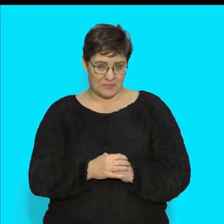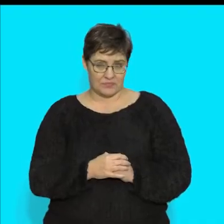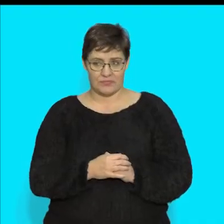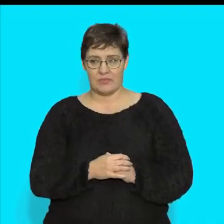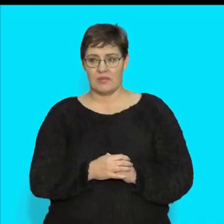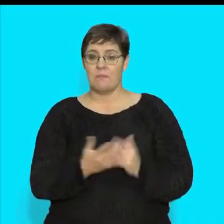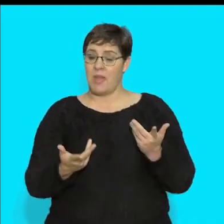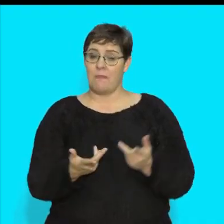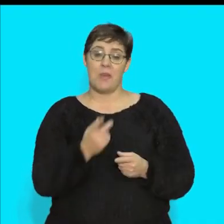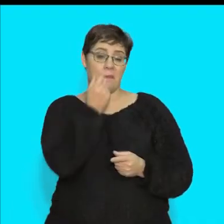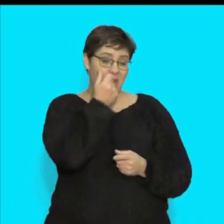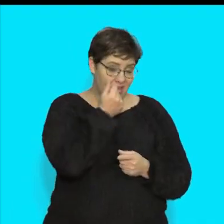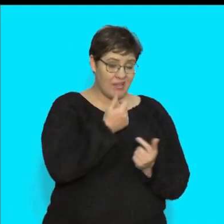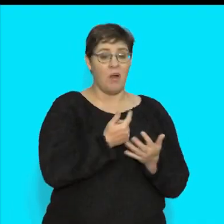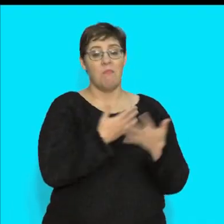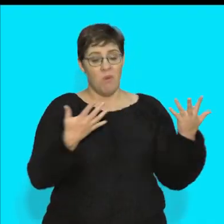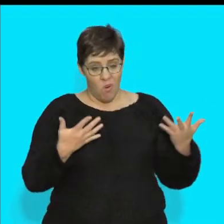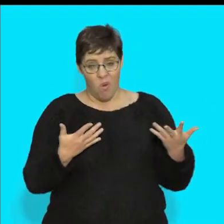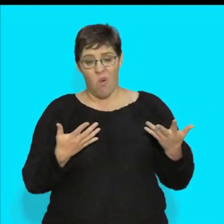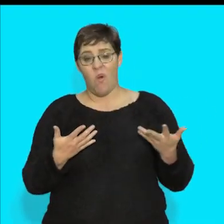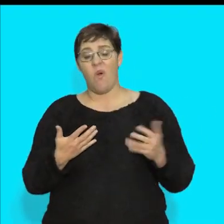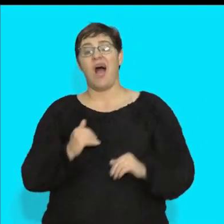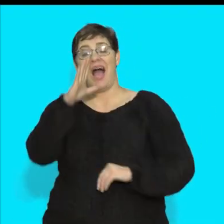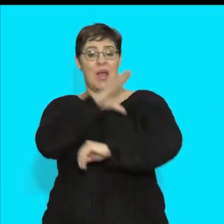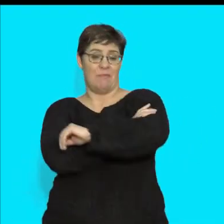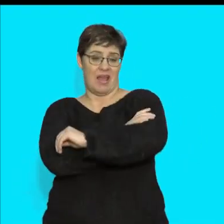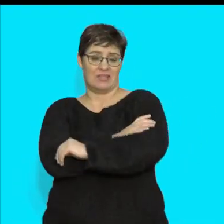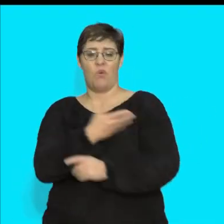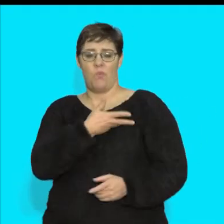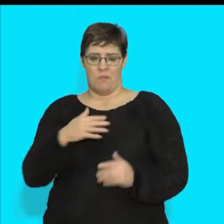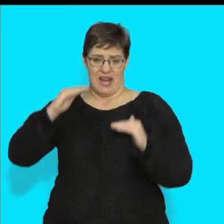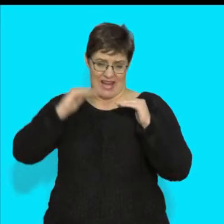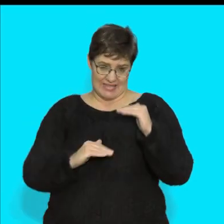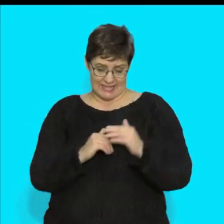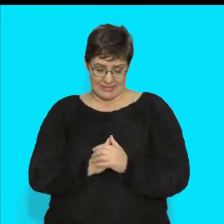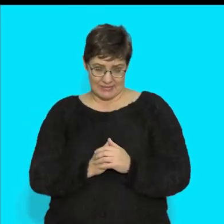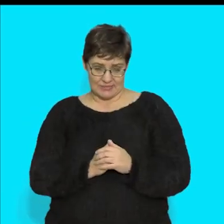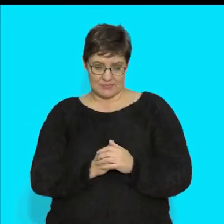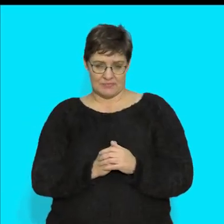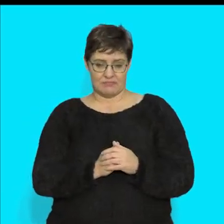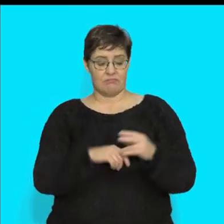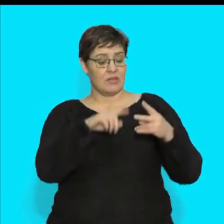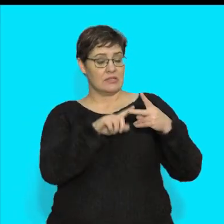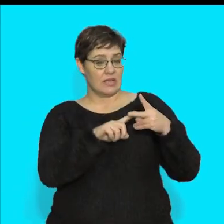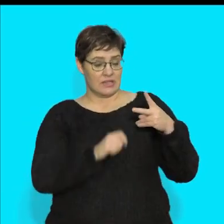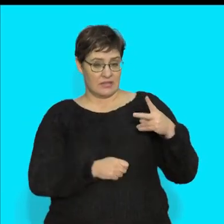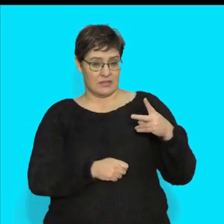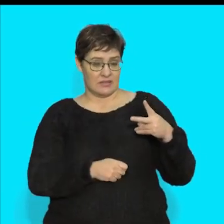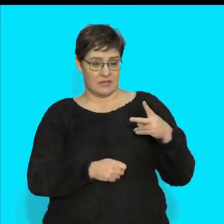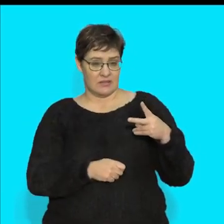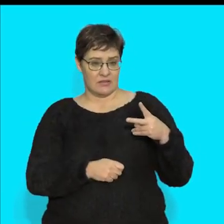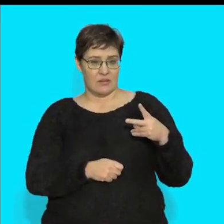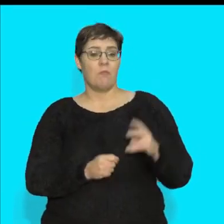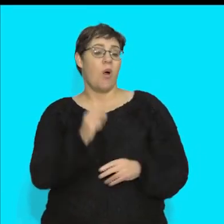male, men tend to suffer more from high blood pressure than women. Second thing, obviously, the older